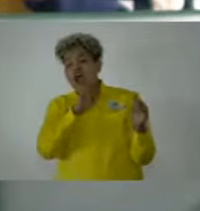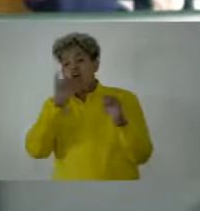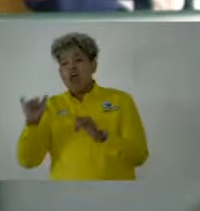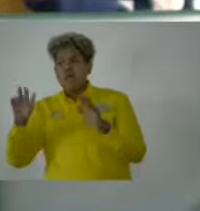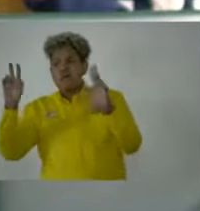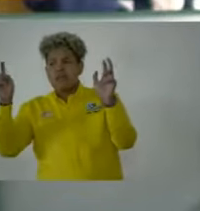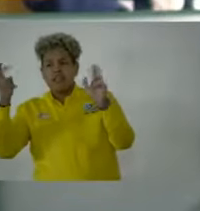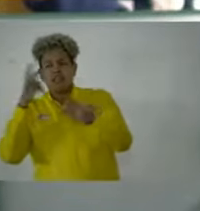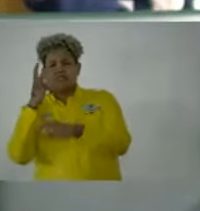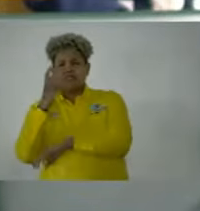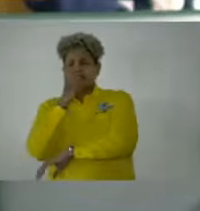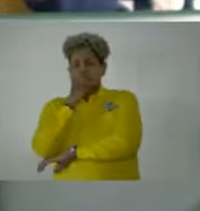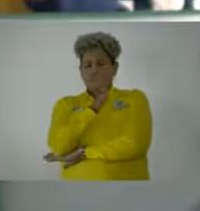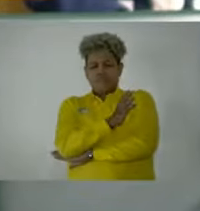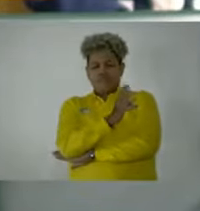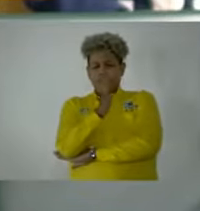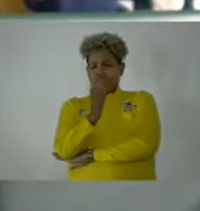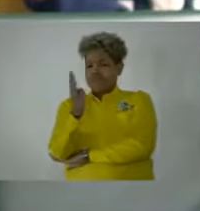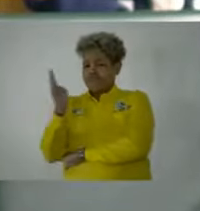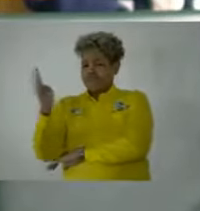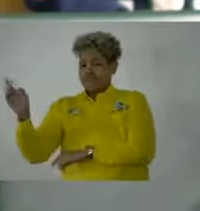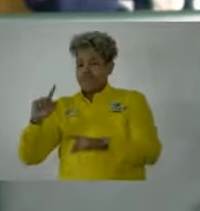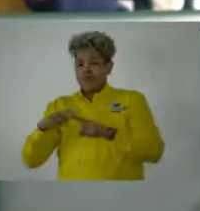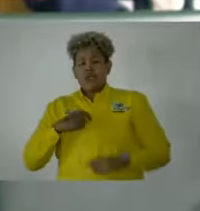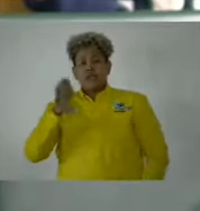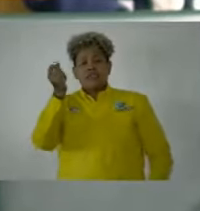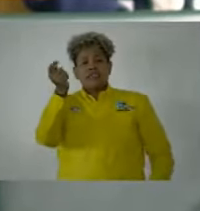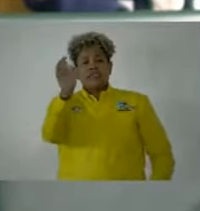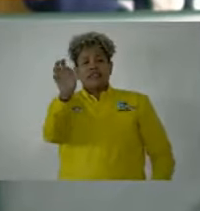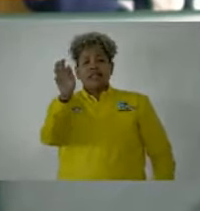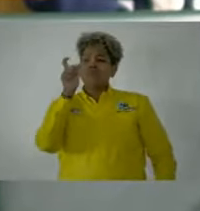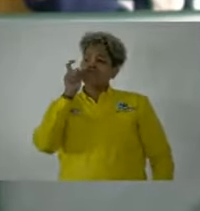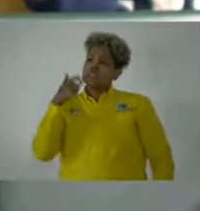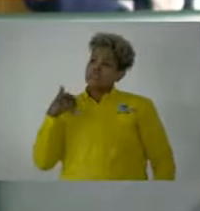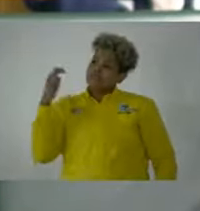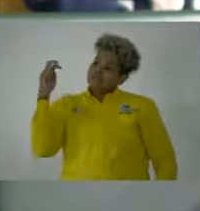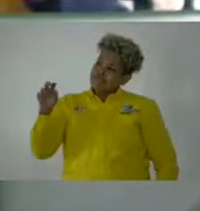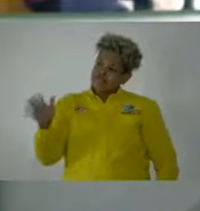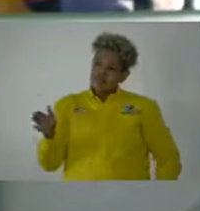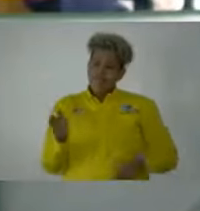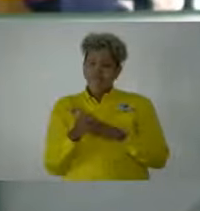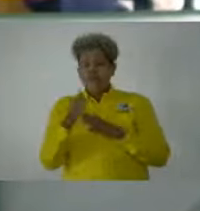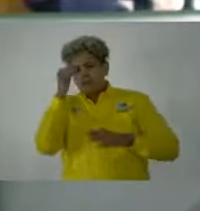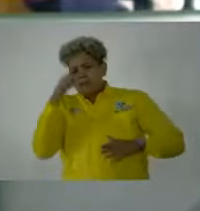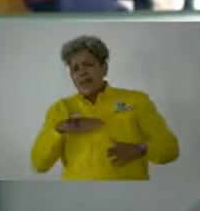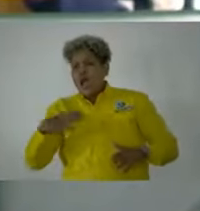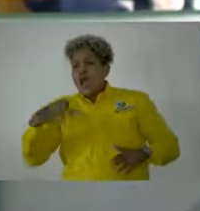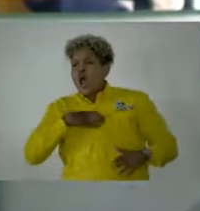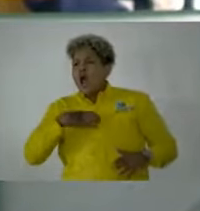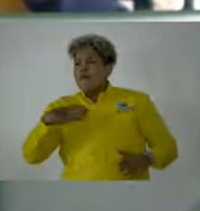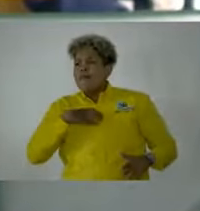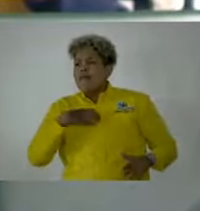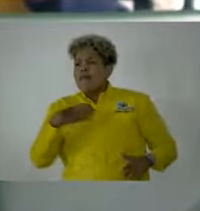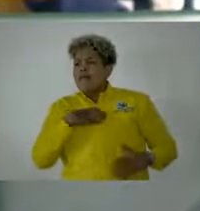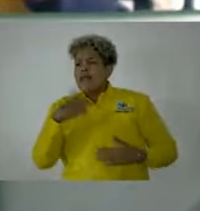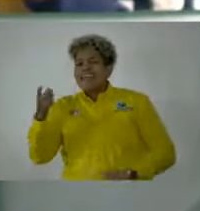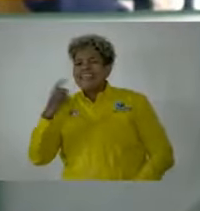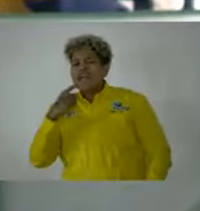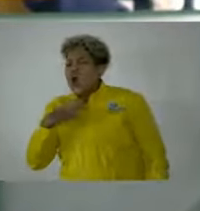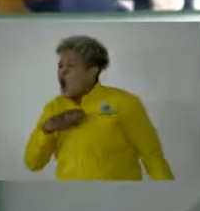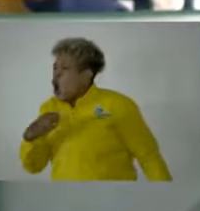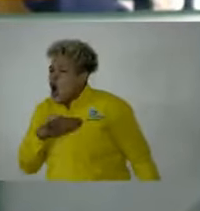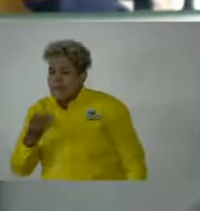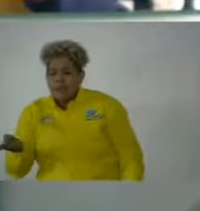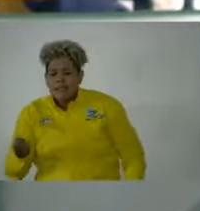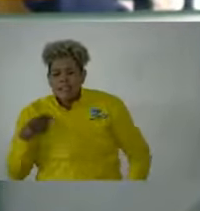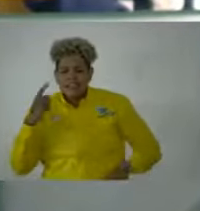here, Mr. Speaker. When I was in St. Elizabeth recently, the fishermen were complaining bitterly